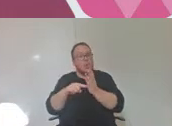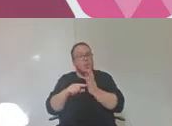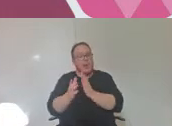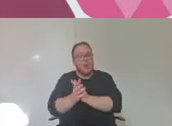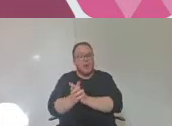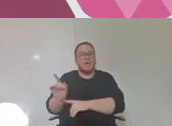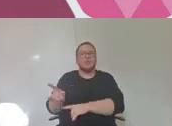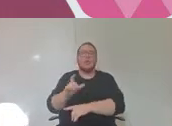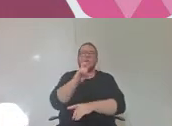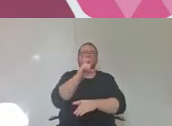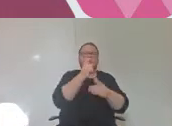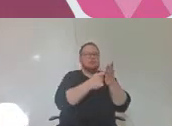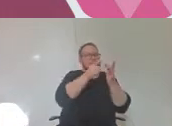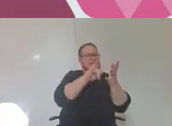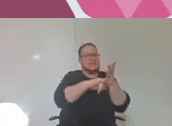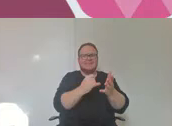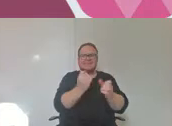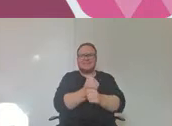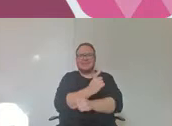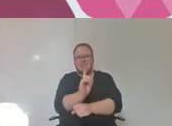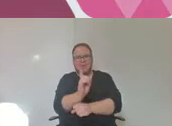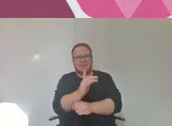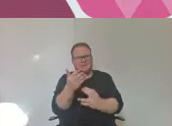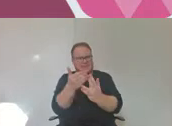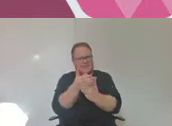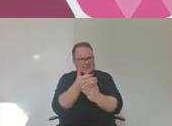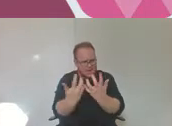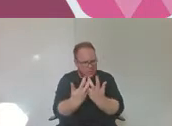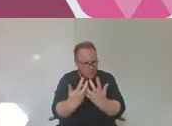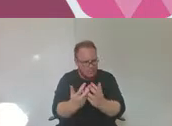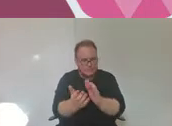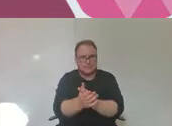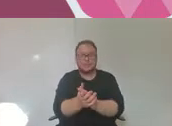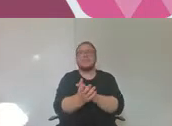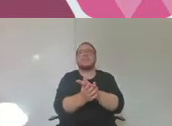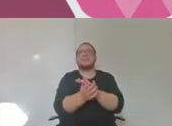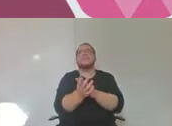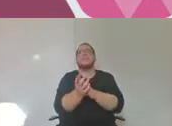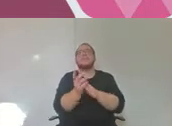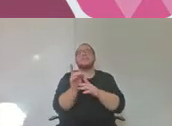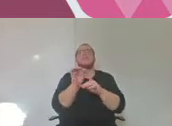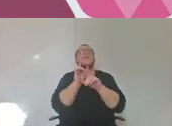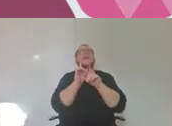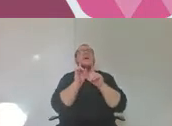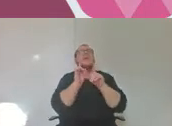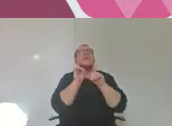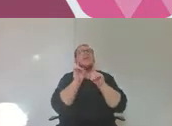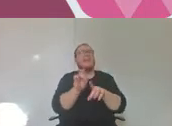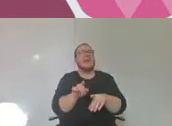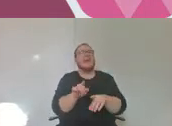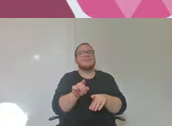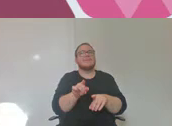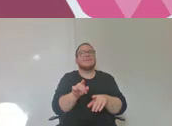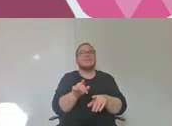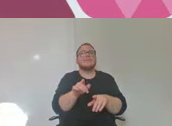CRIS does and how it's accessed, it is a response to a